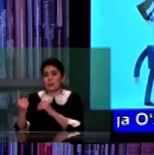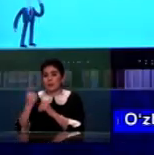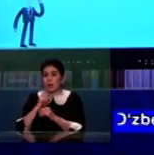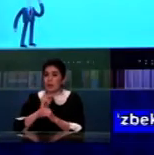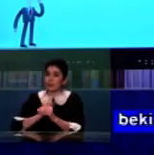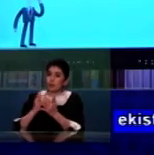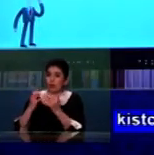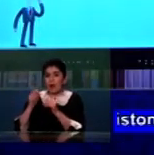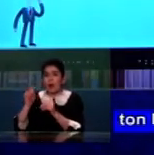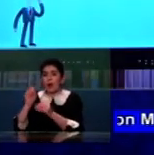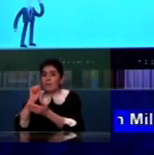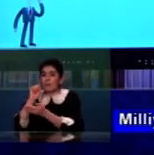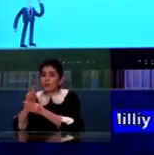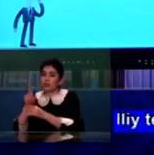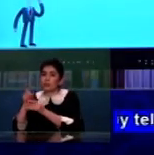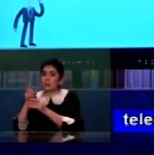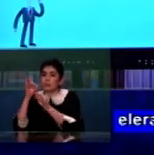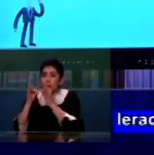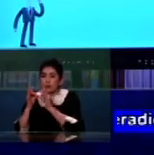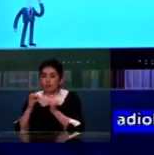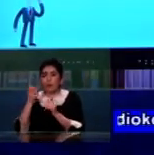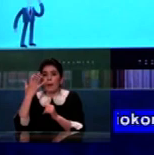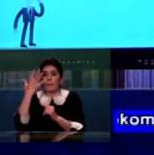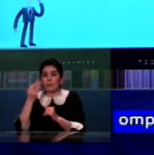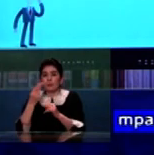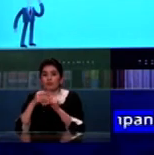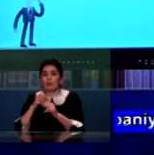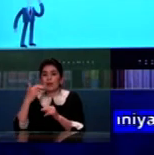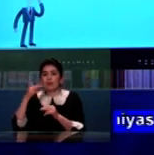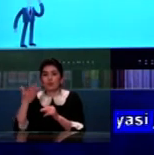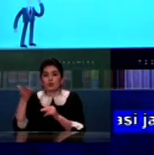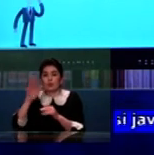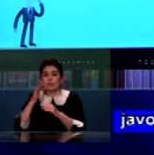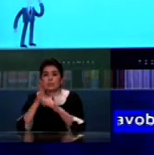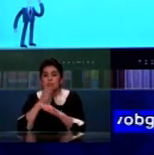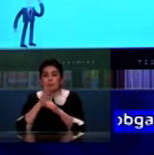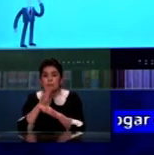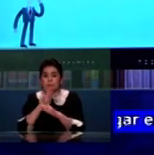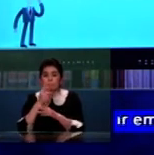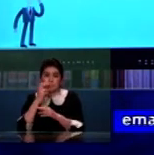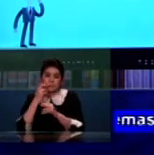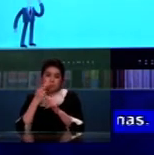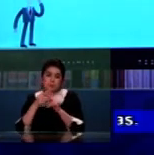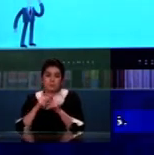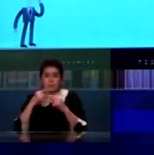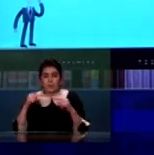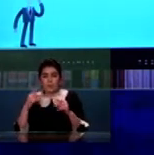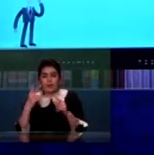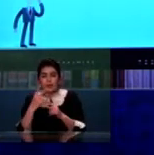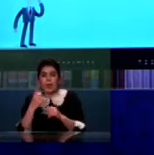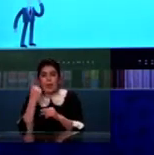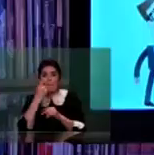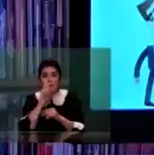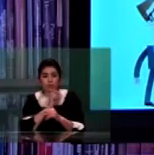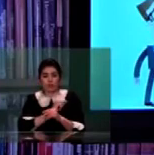sinab ko'rishingiz kerak-ku. Demak, ular 5 kun ichida har kuni 50tadan detal tayyorlab borishlari kerak. Qarang, birinchi